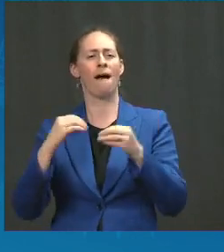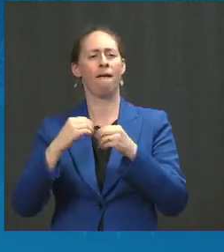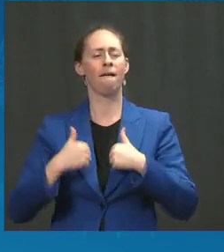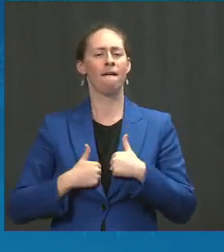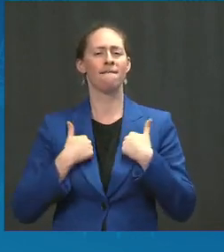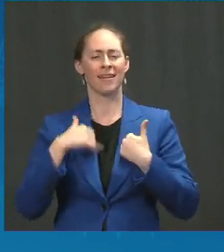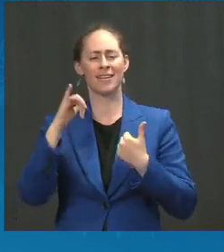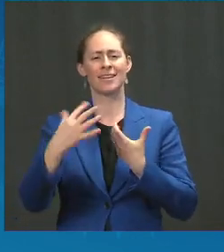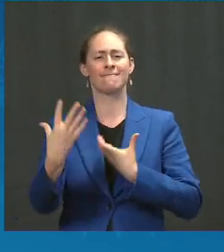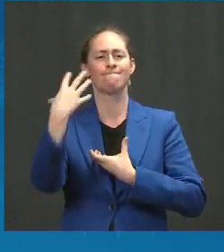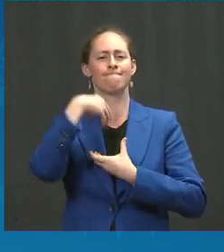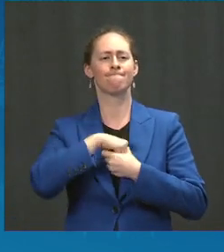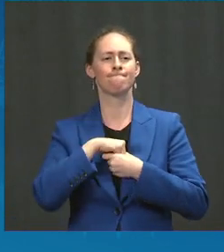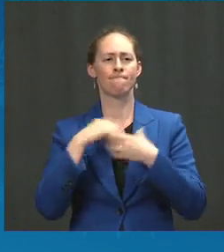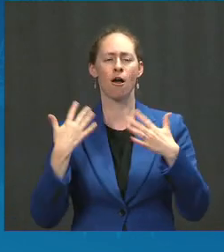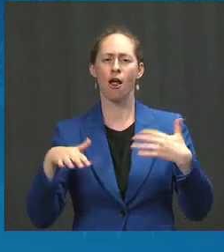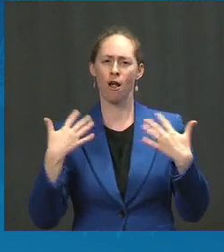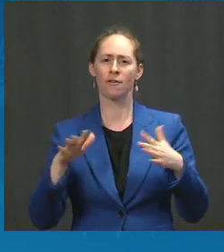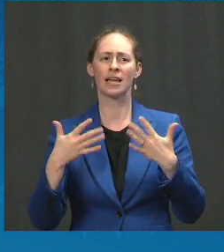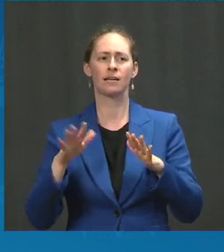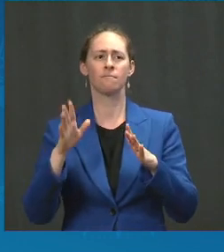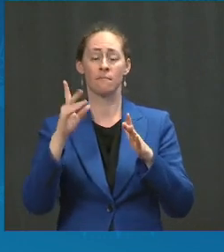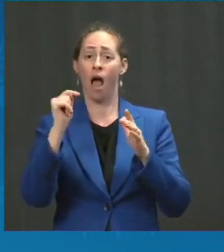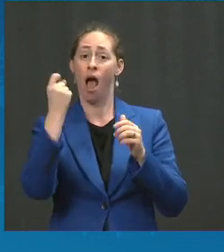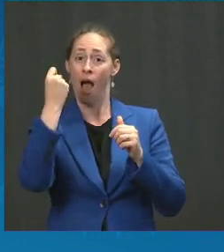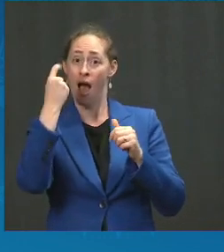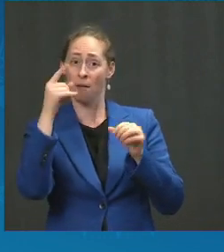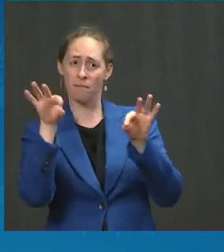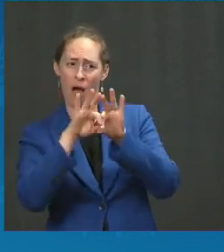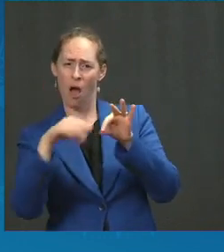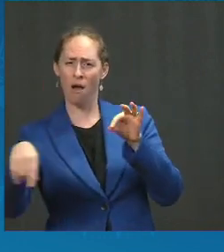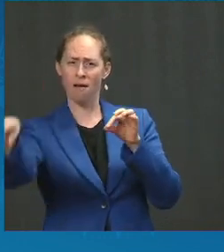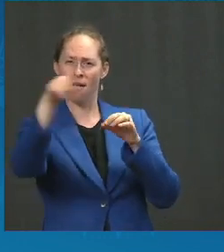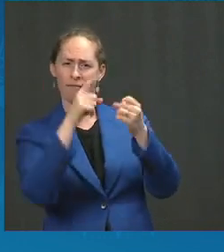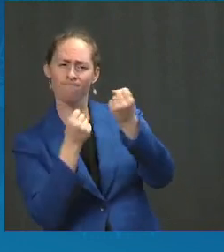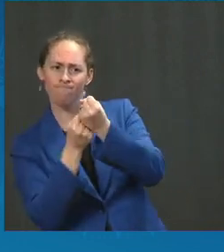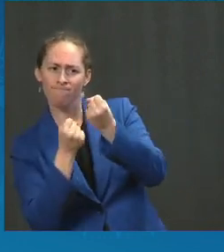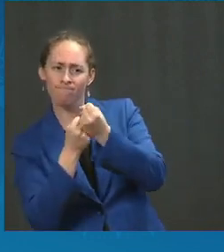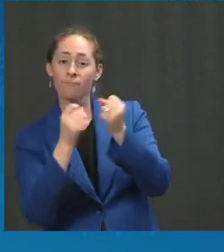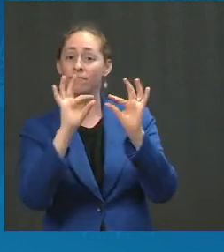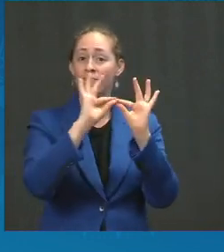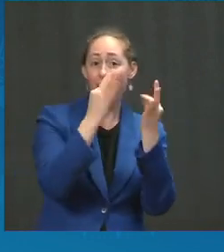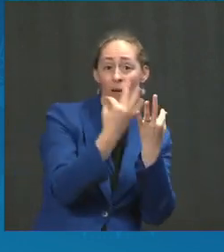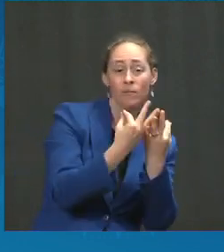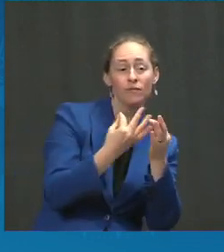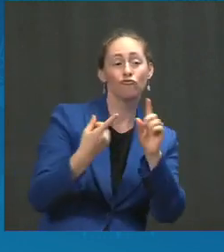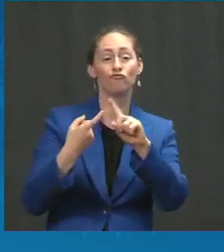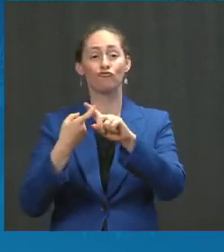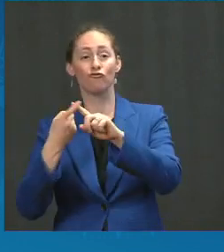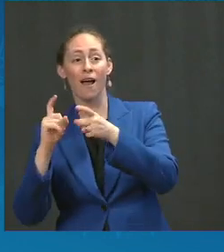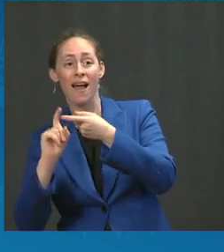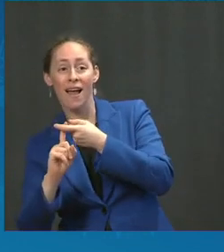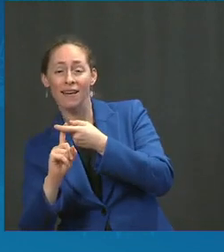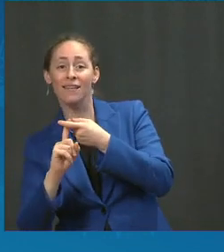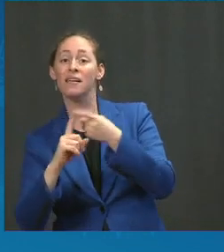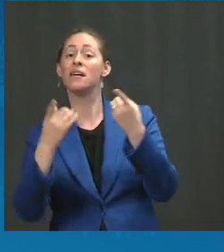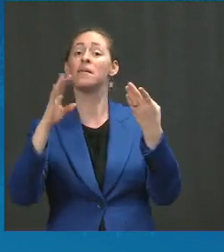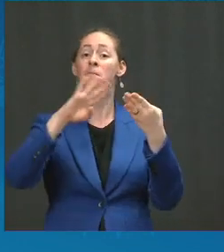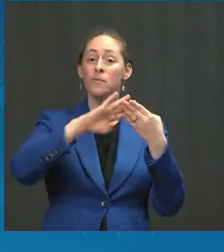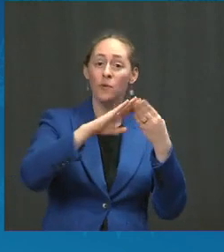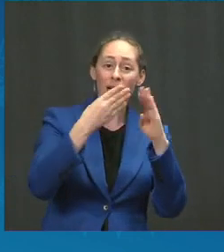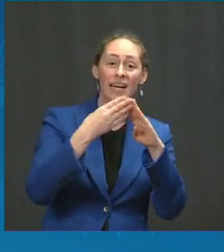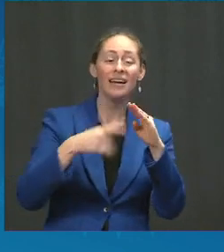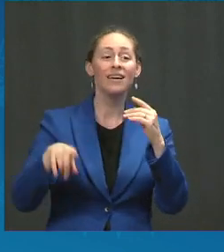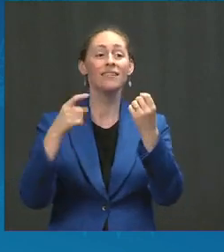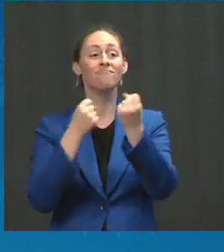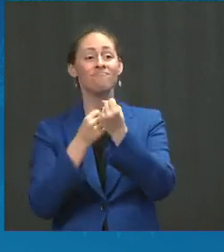requires support. Support from your family and your friends, support from your community, and you deserve